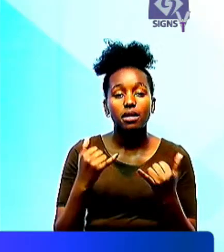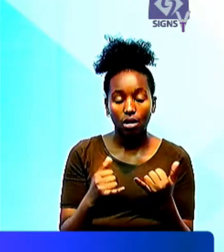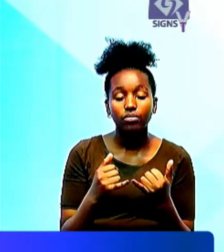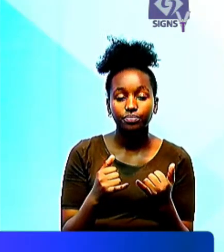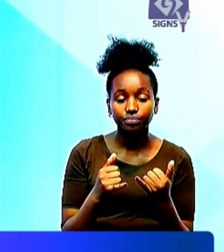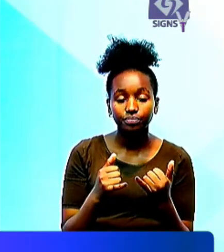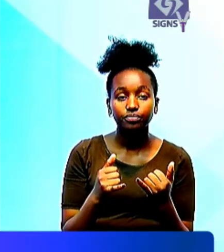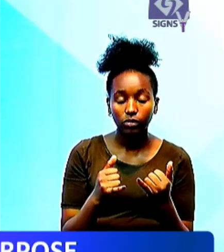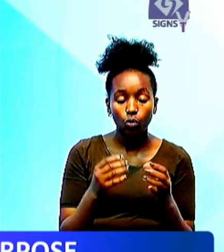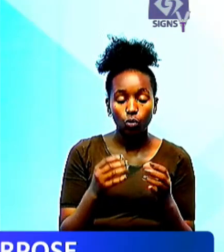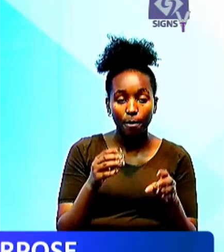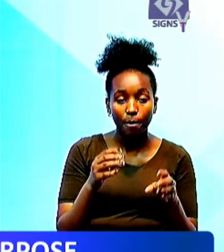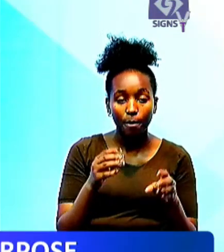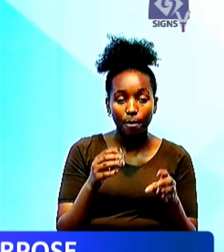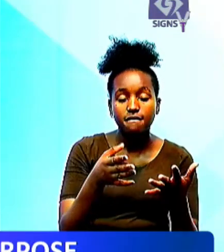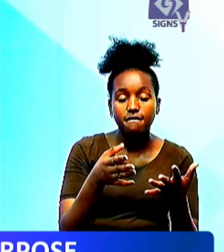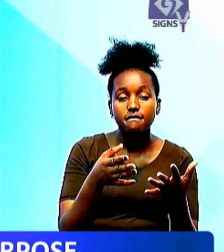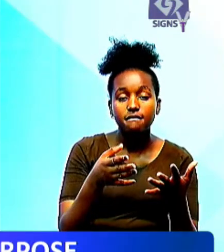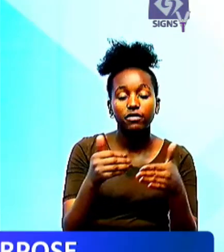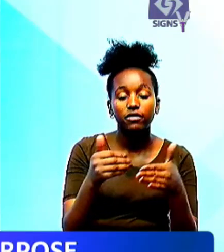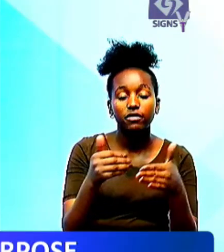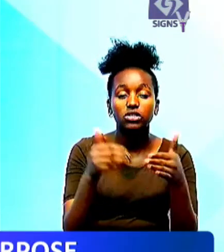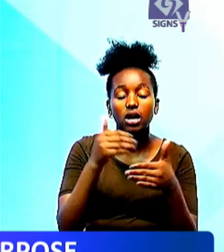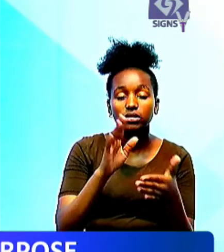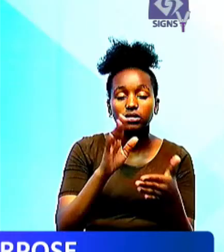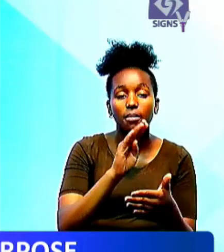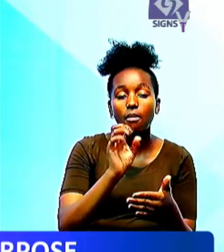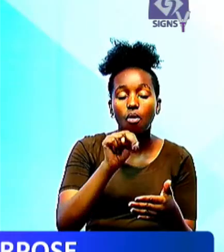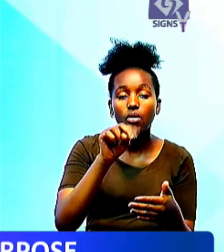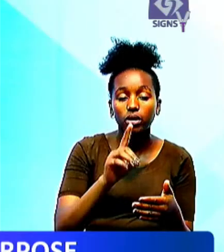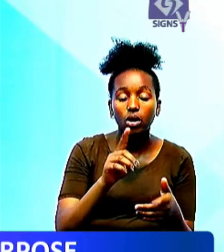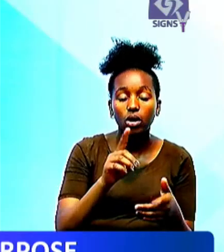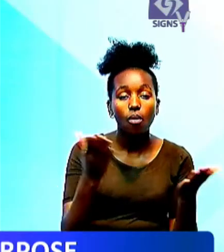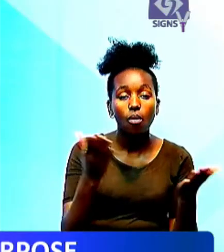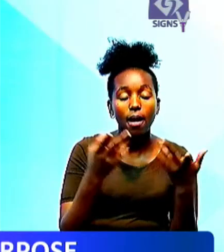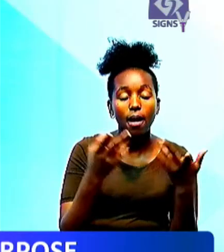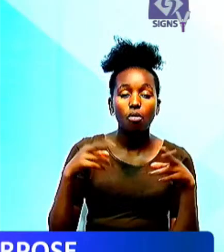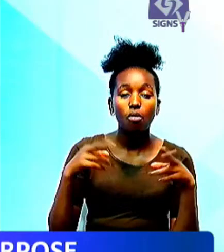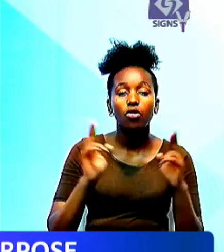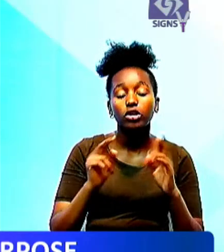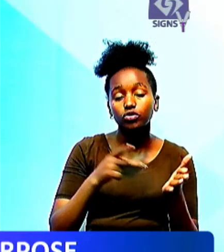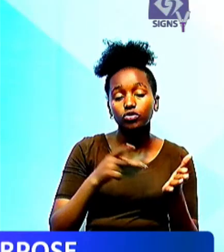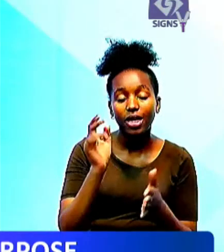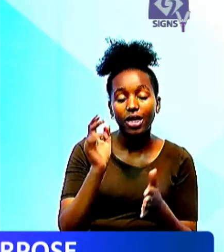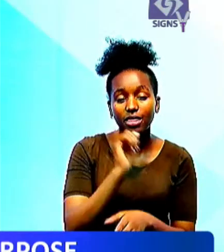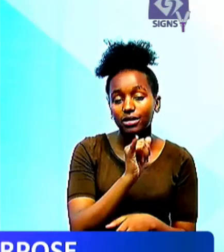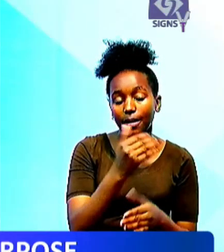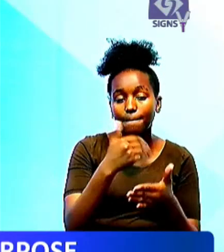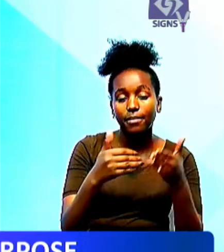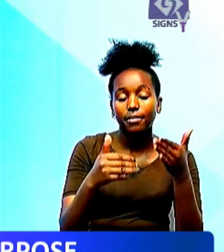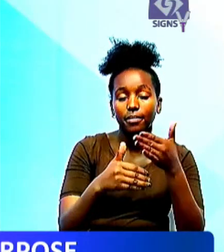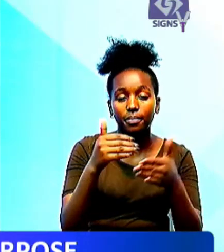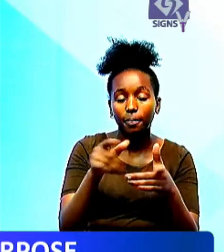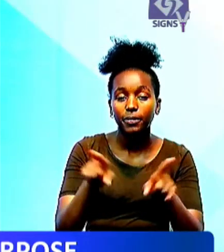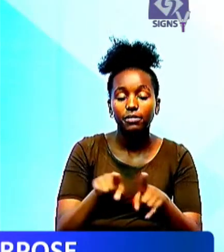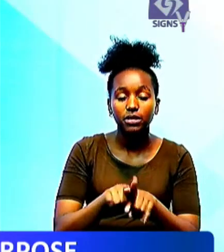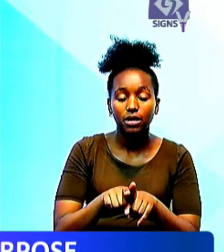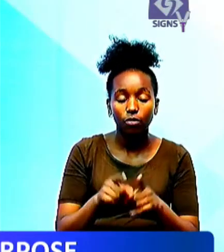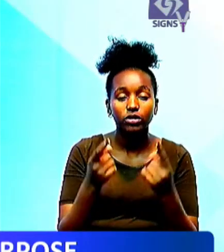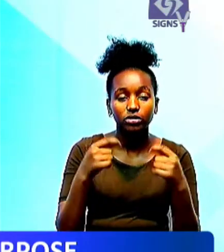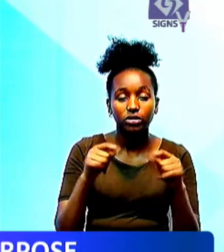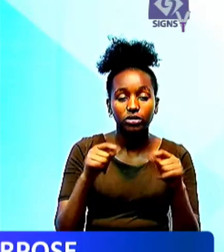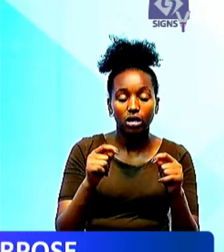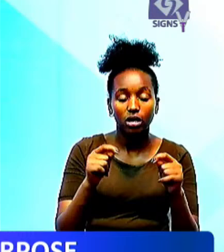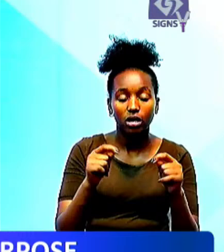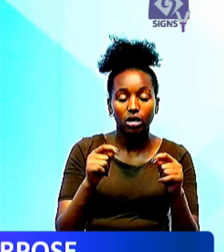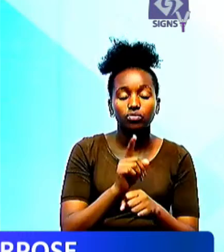infrastructure bond where we saw the foreigners coming to buy this infrastructure bond, and we had more inflows in the dollar, and